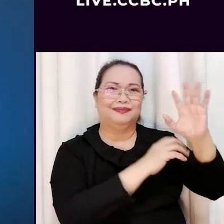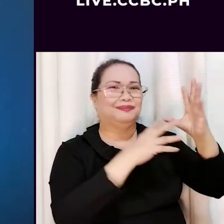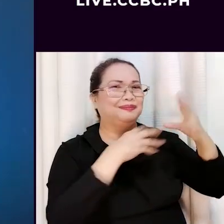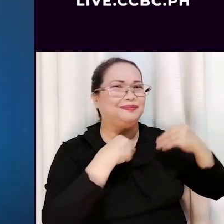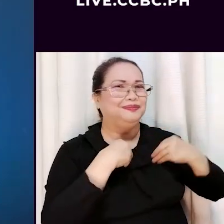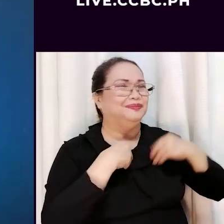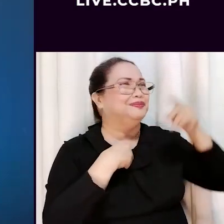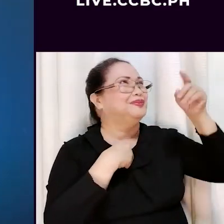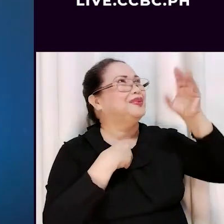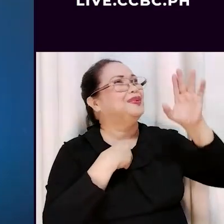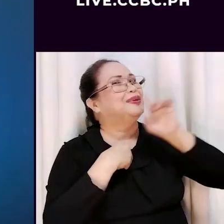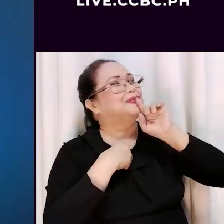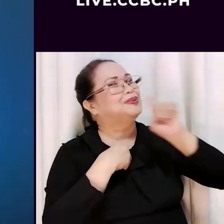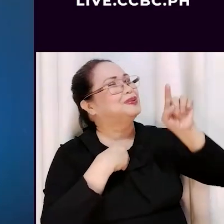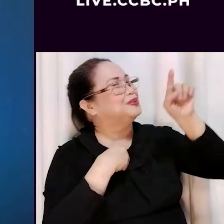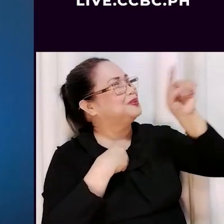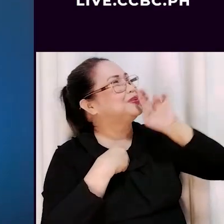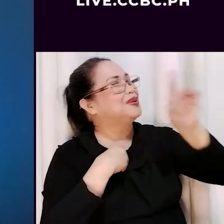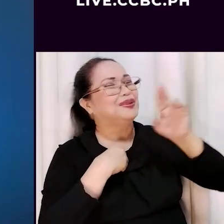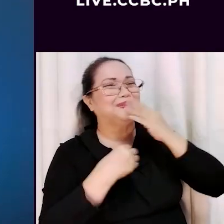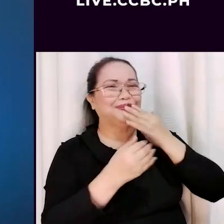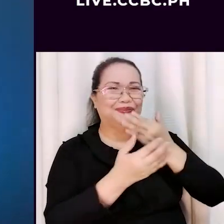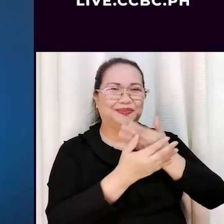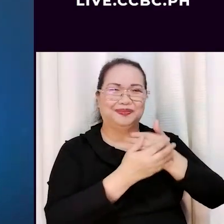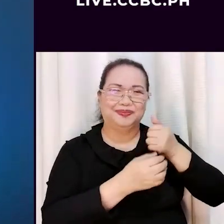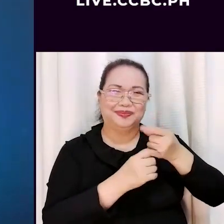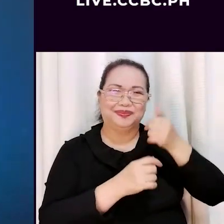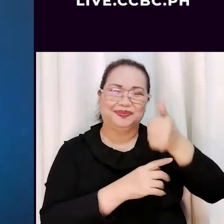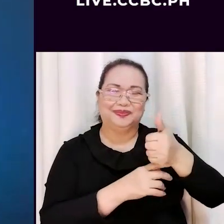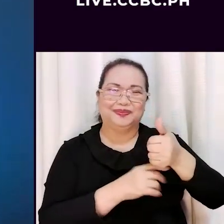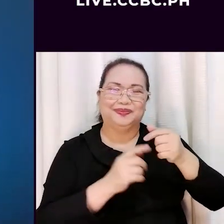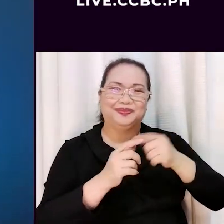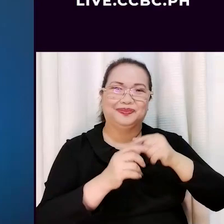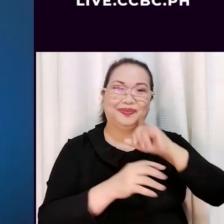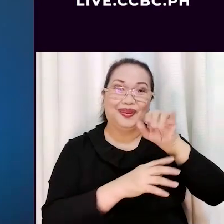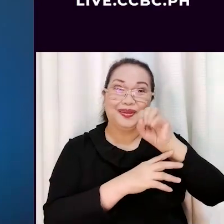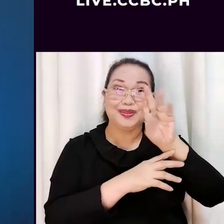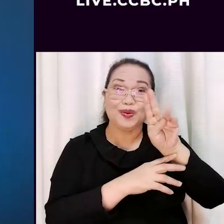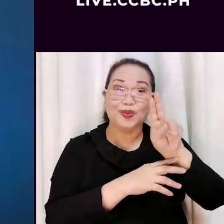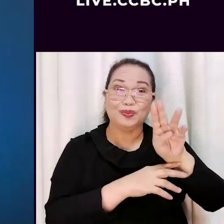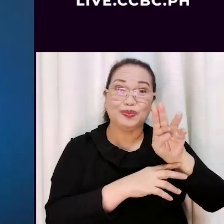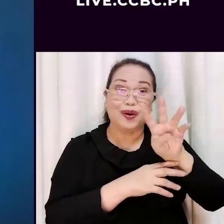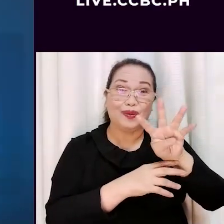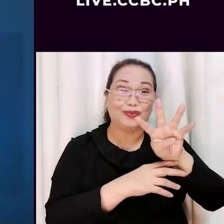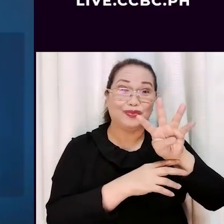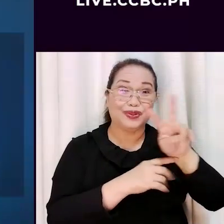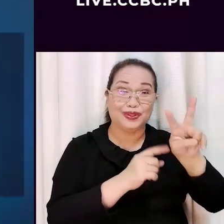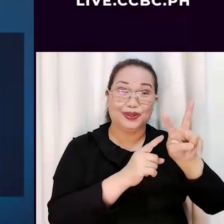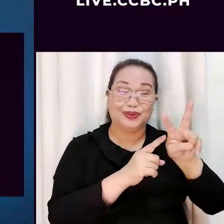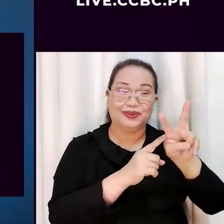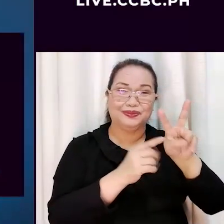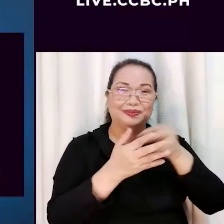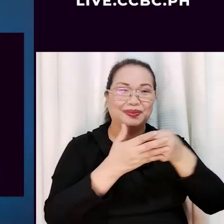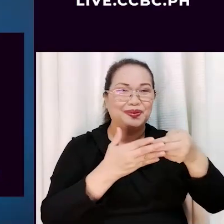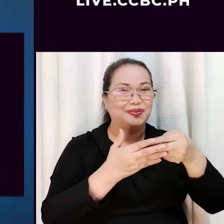acknowledged God. Okay? So, let me read that portion in Job 42, verse 12 and 13, 16 and